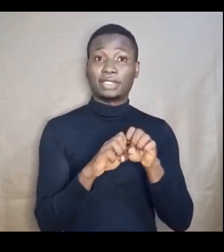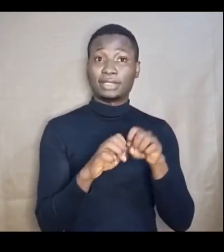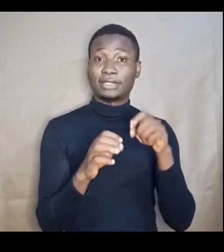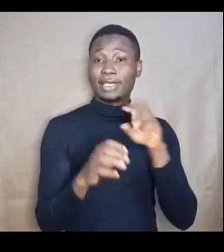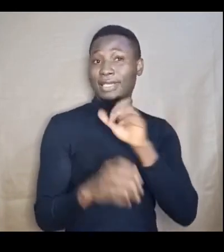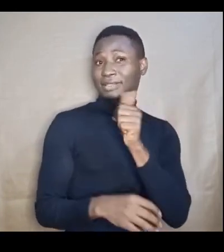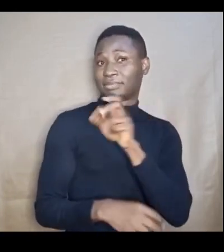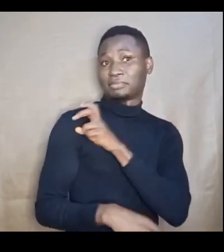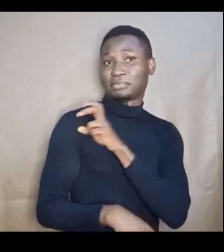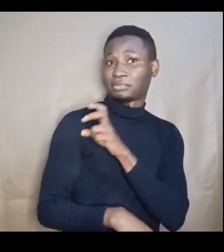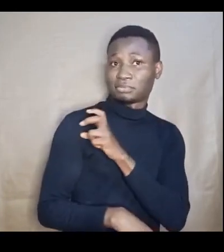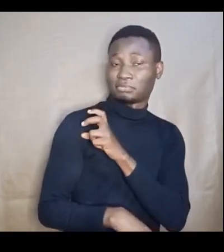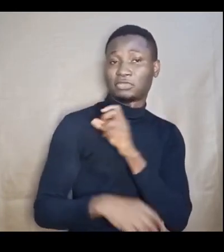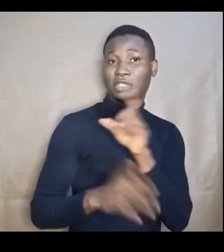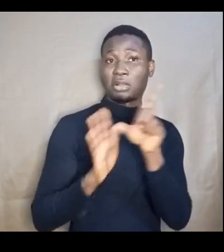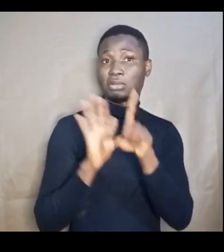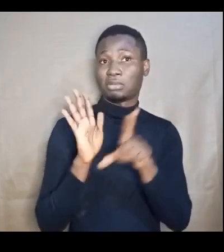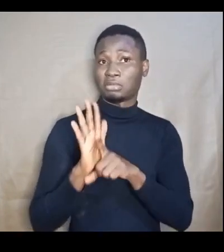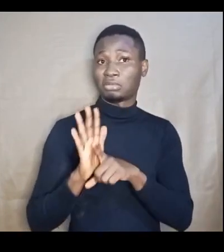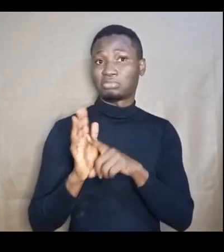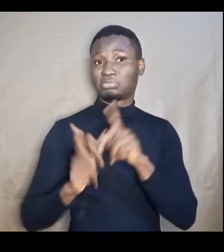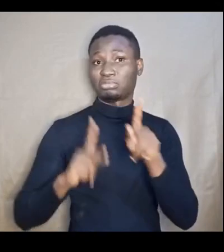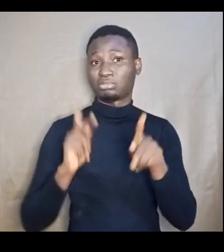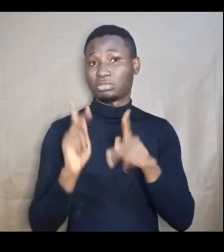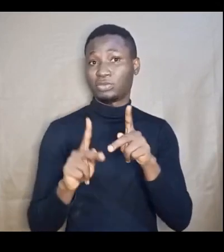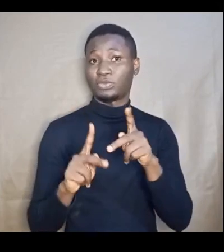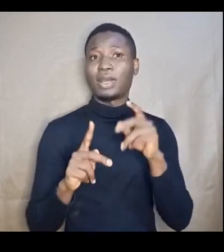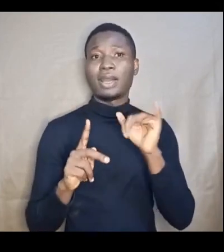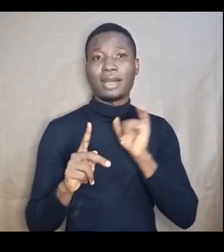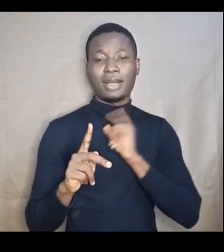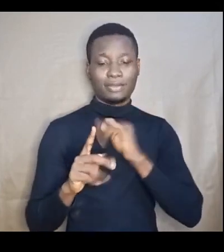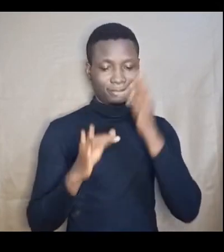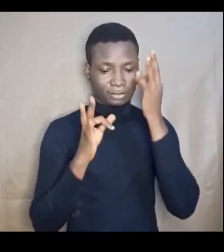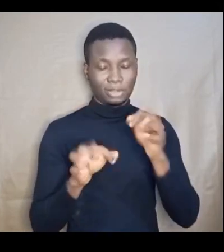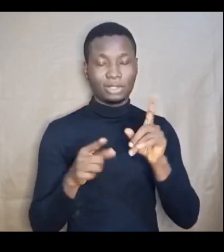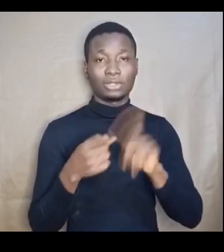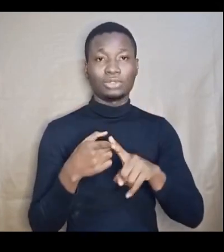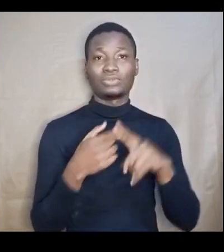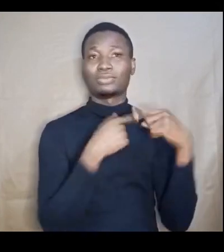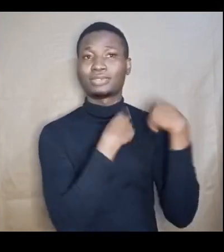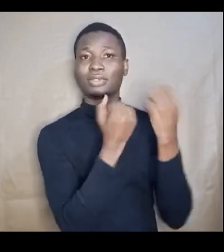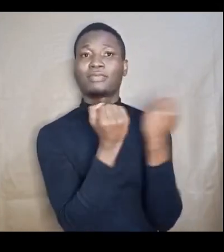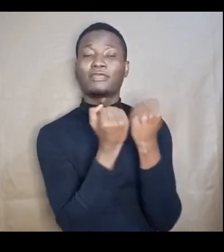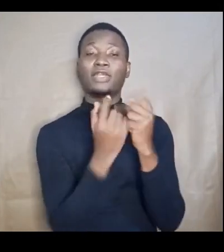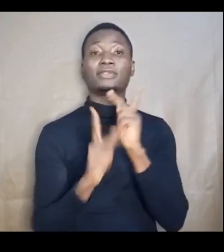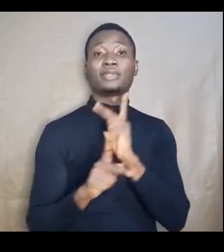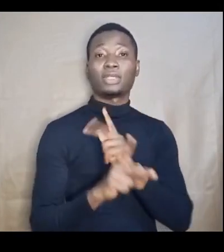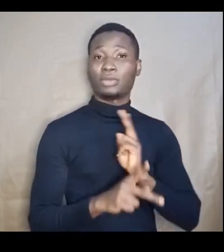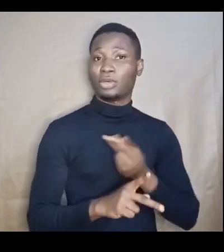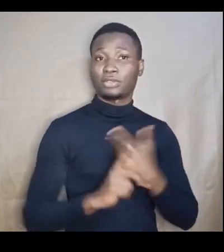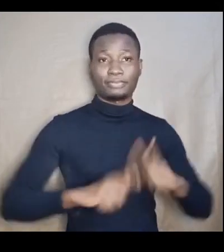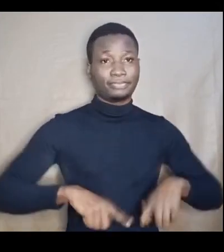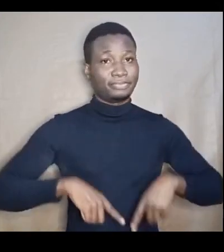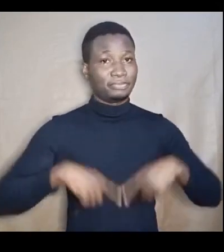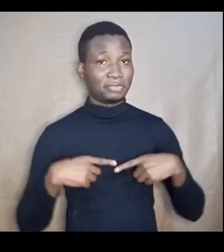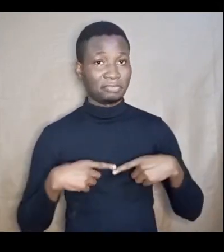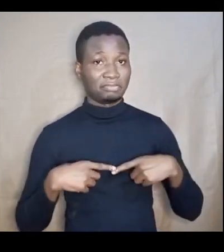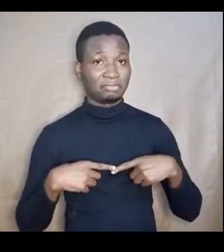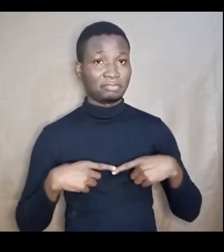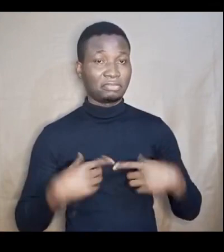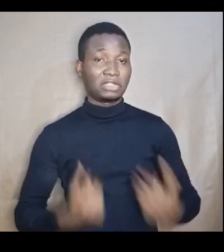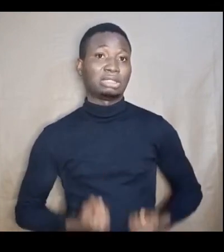enforcement agents have been fighting to keep us alive. They're putting their own lives on